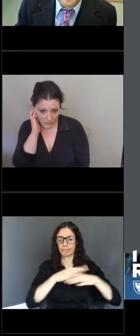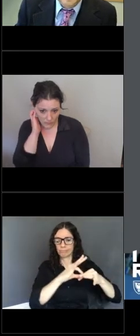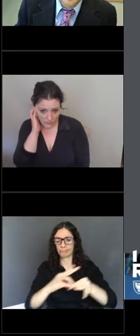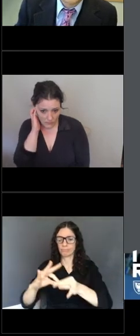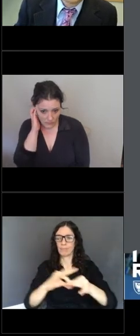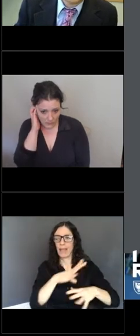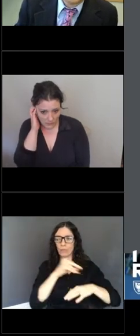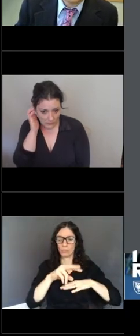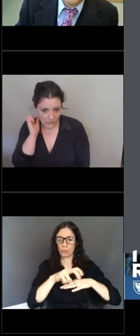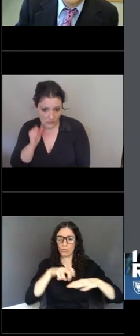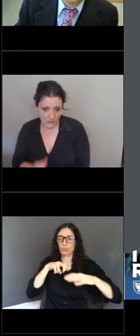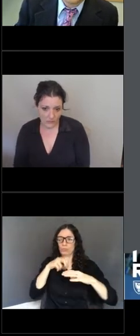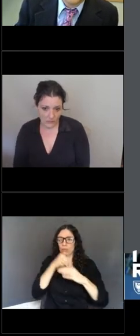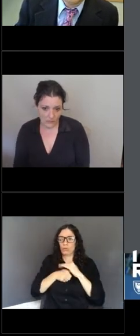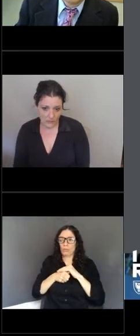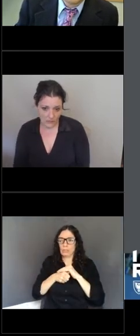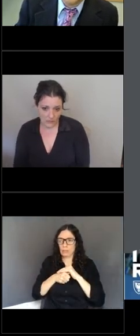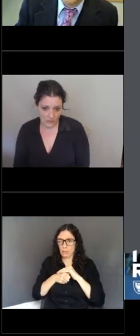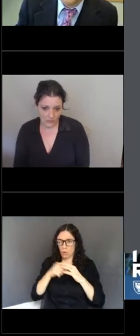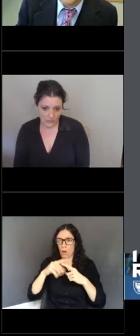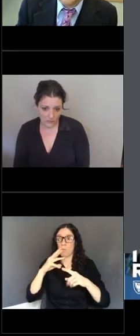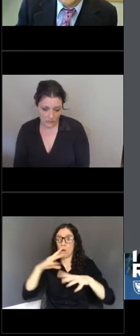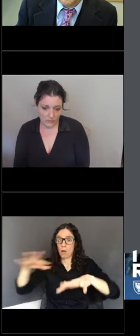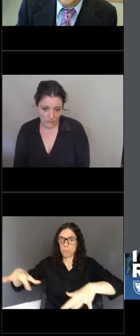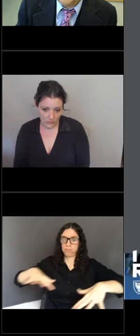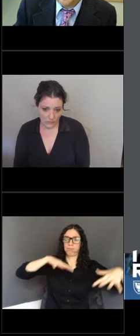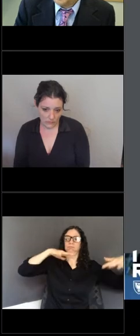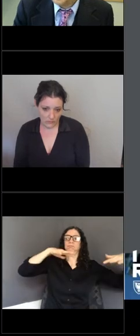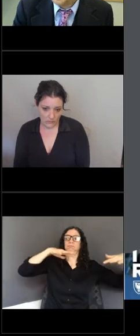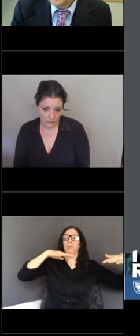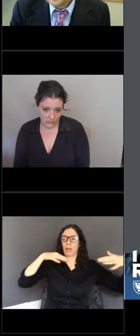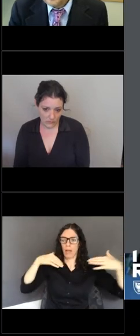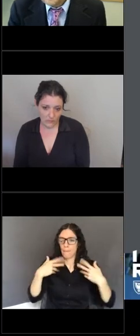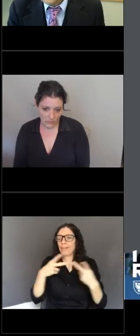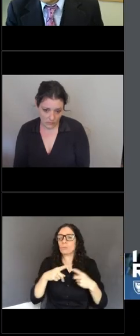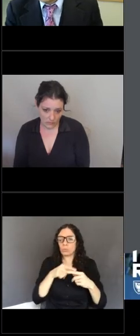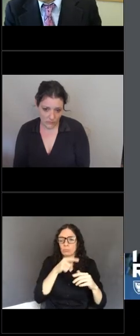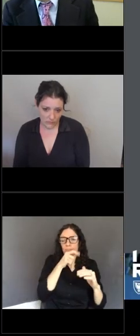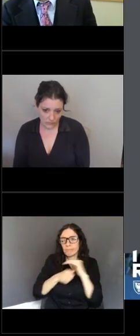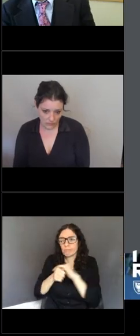These actions that we found were ultimately